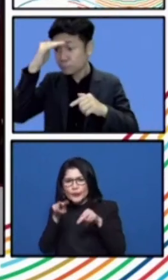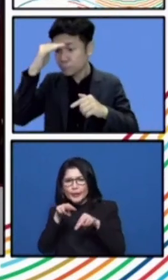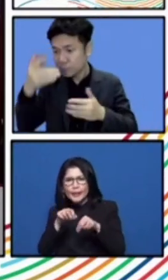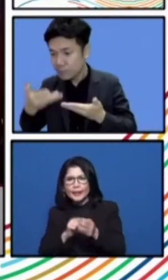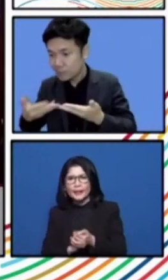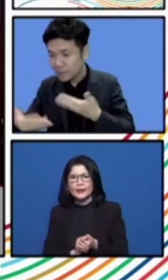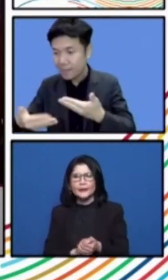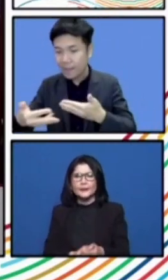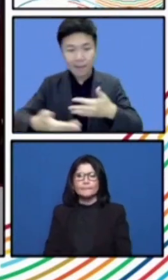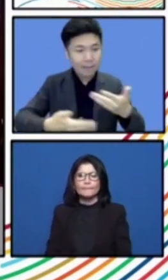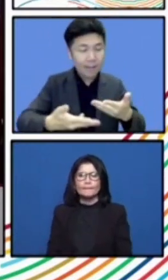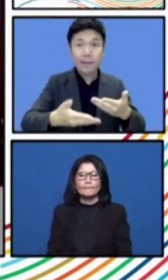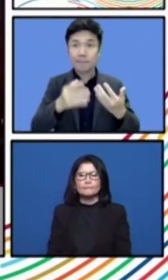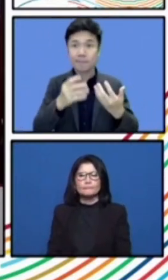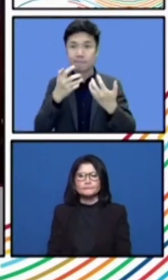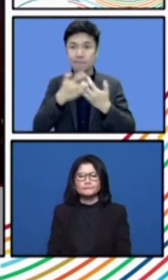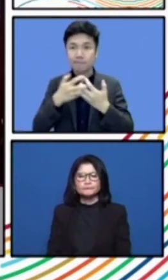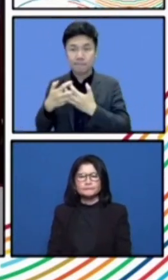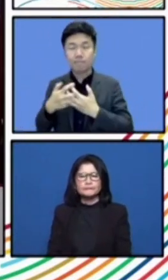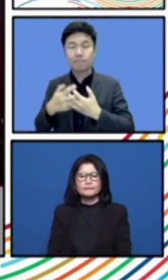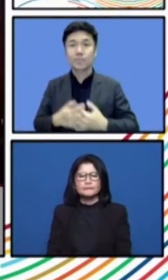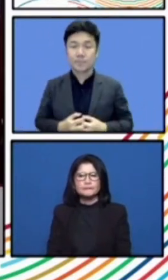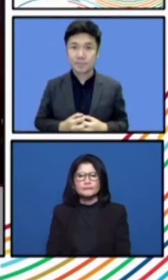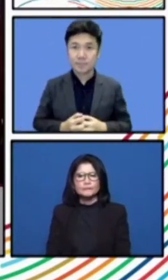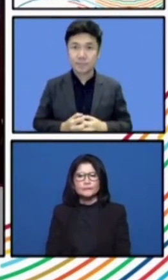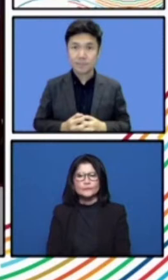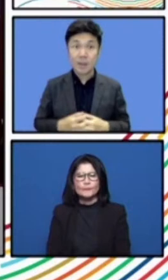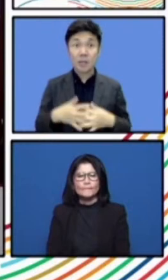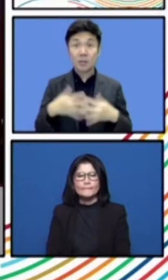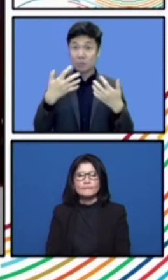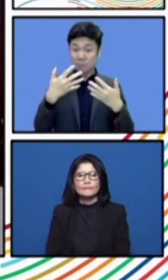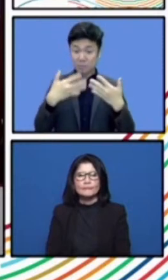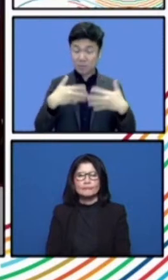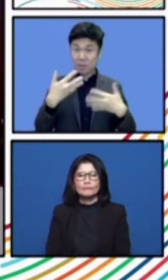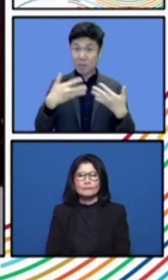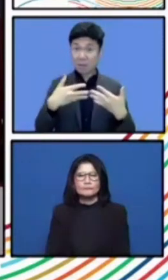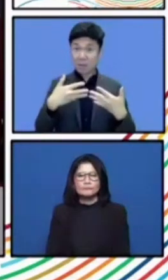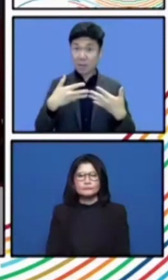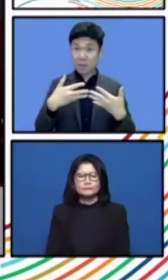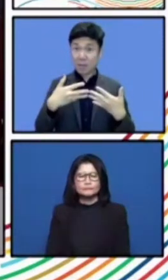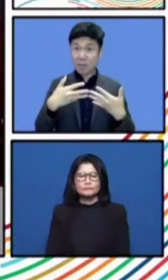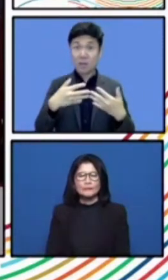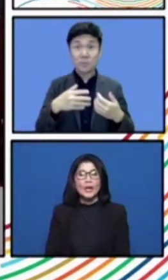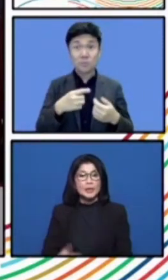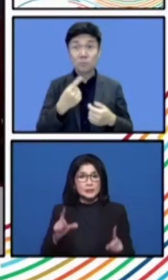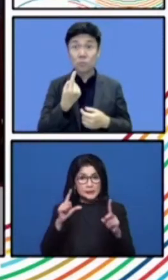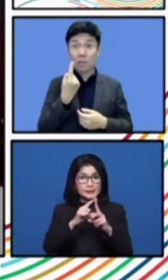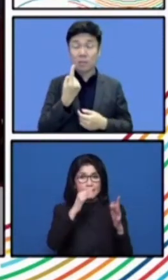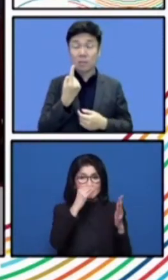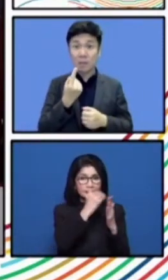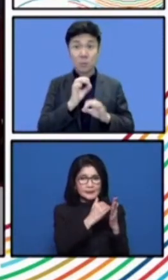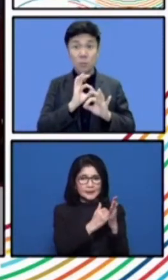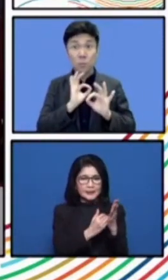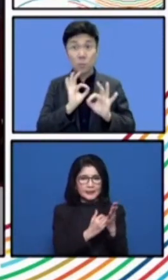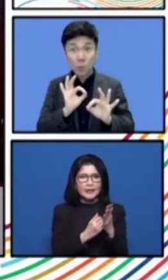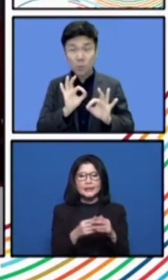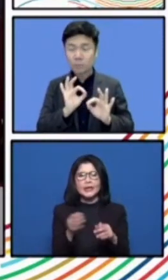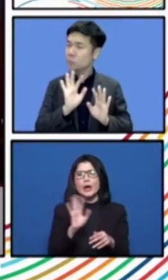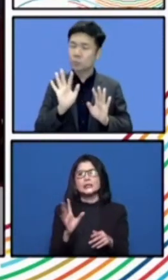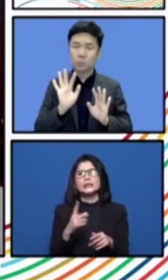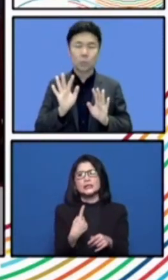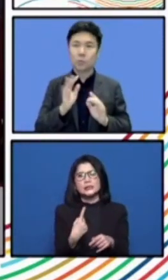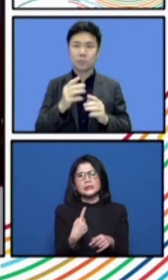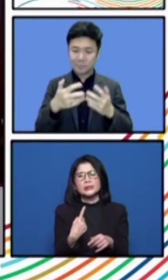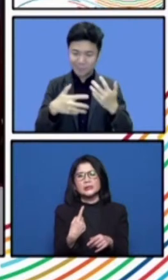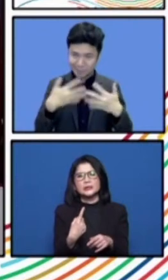the data is not a solo but a symphony there are at least two